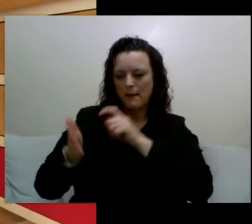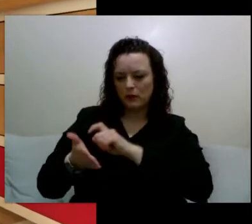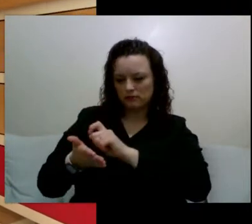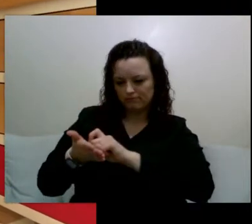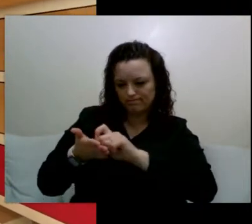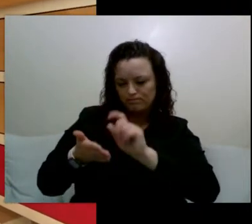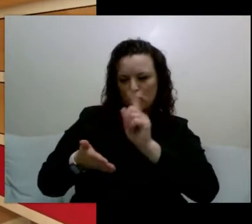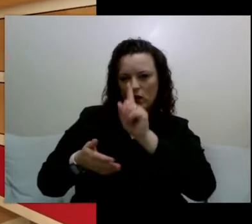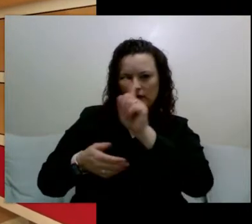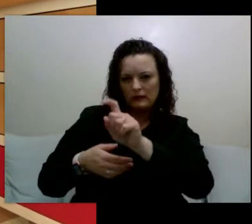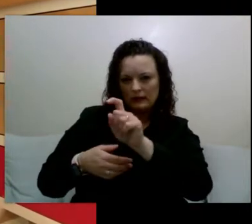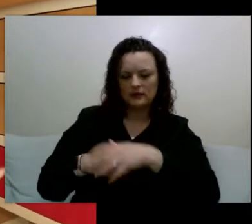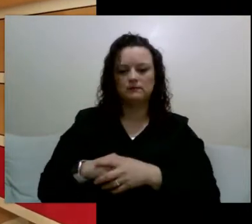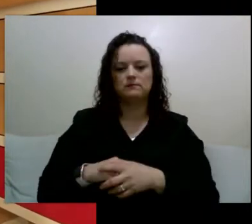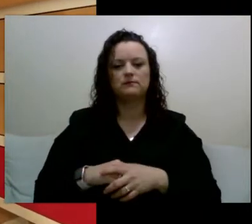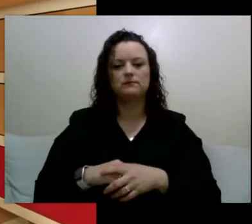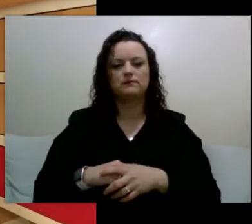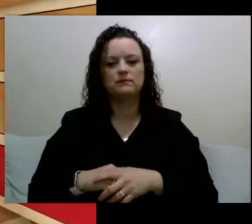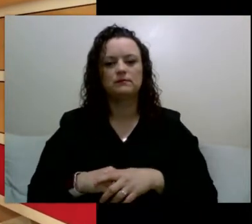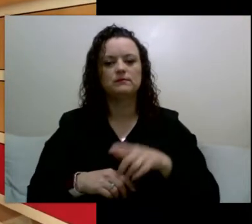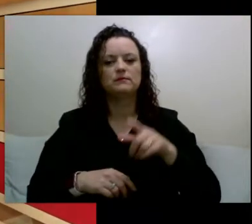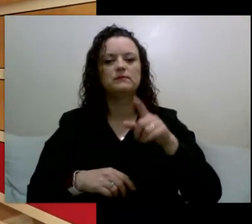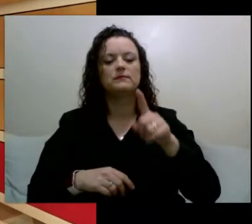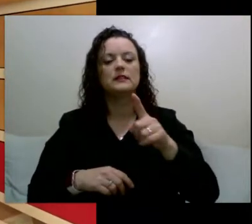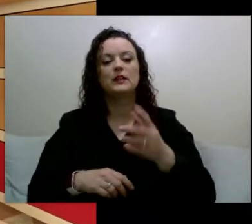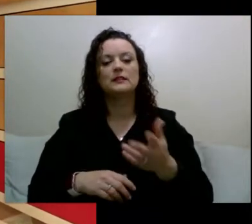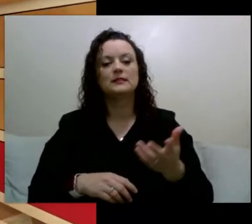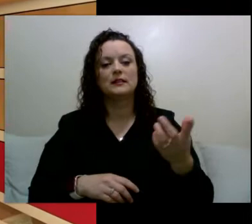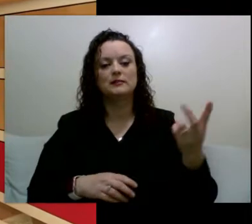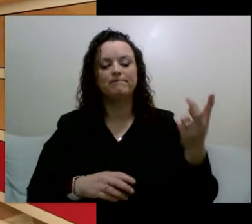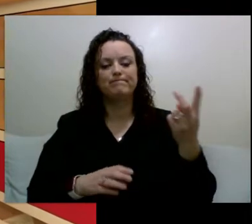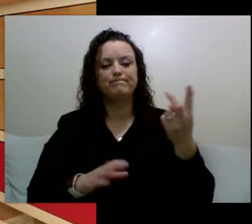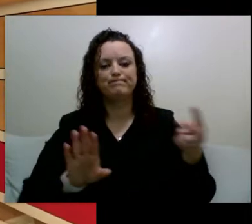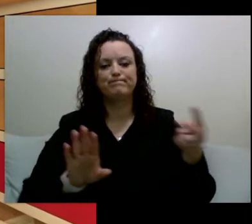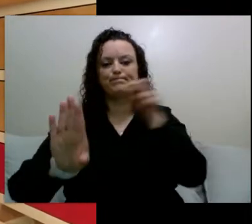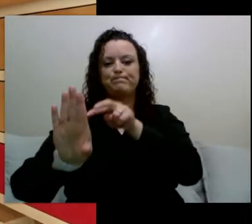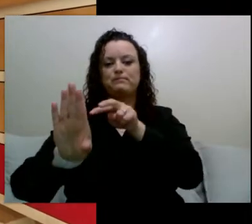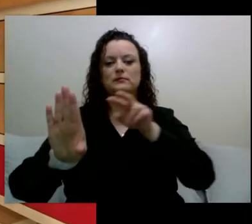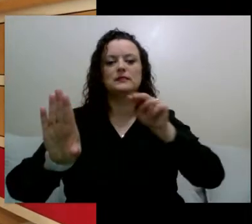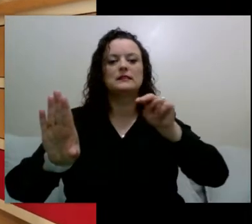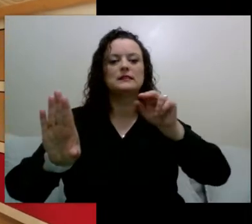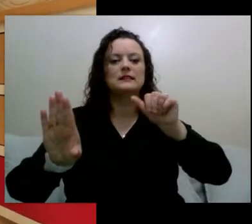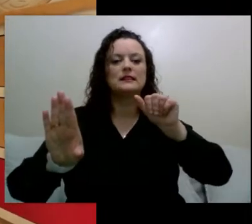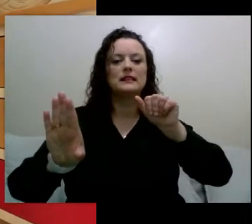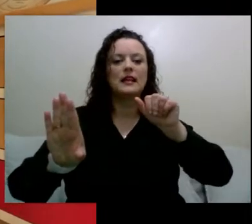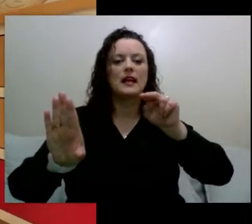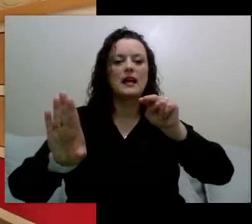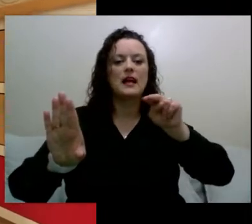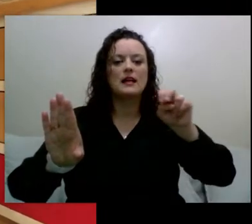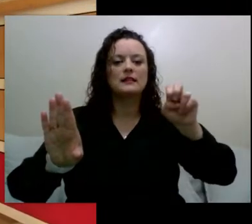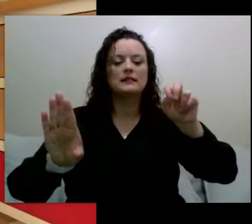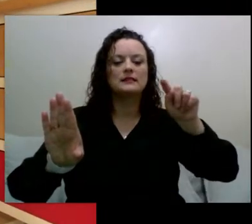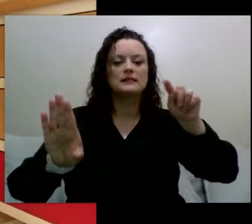It's another layer. There's the back of Nanette. There's Nanette in the